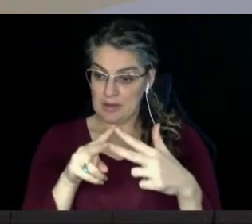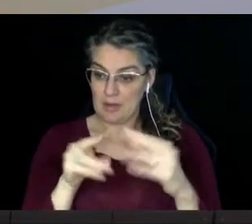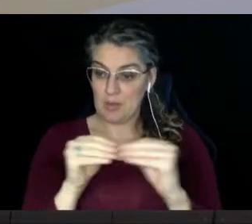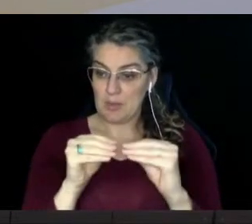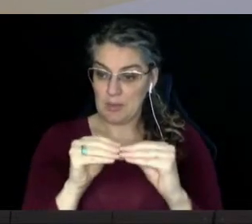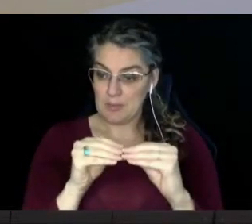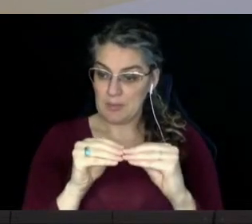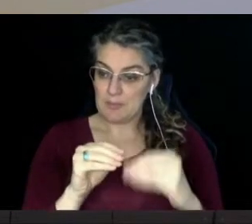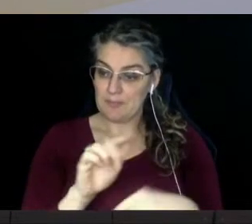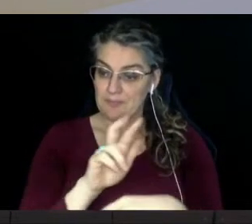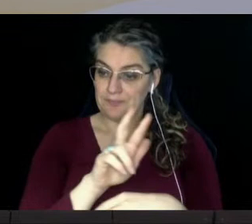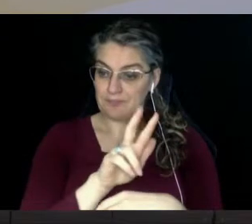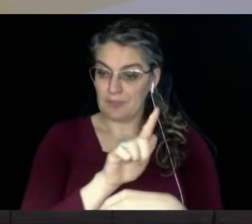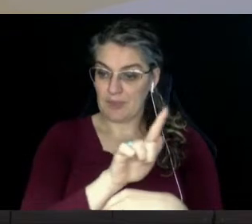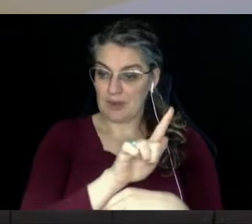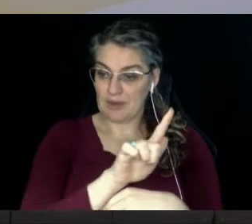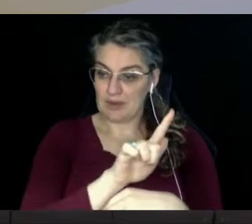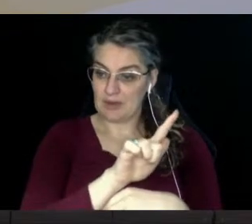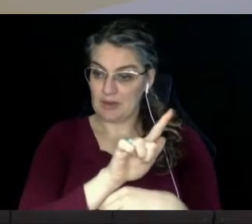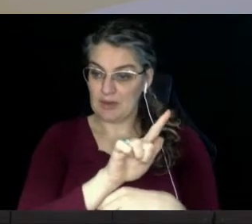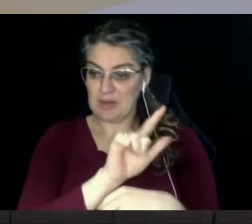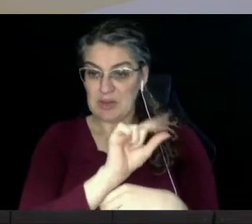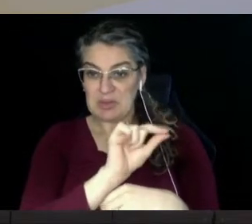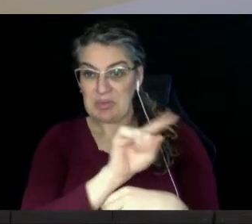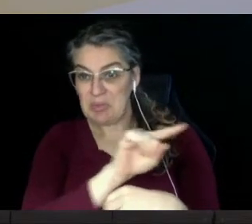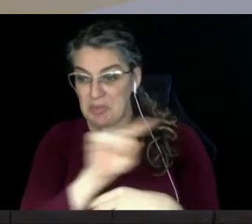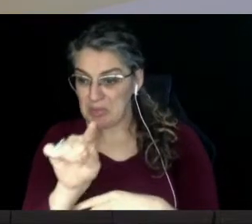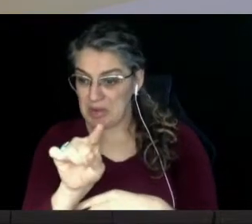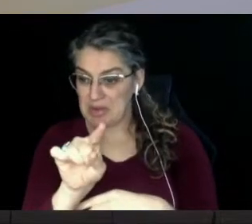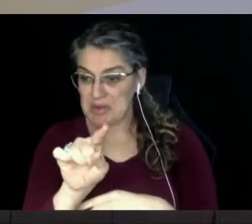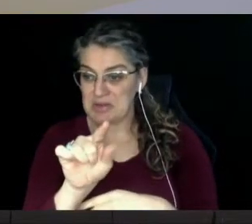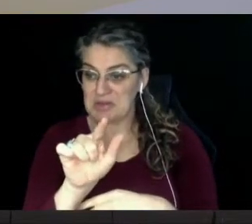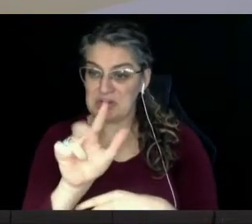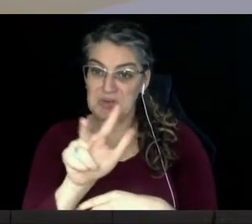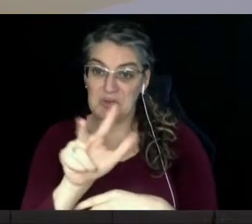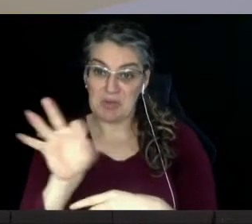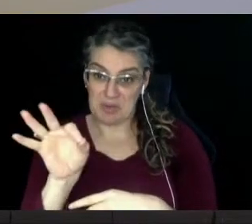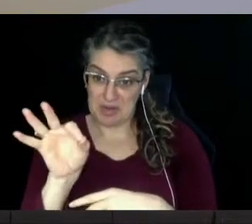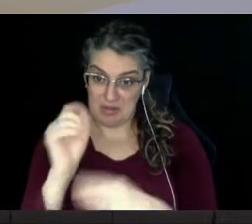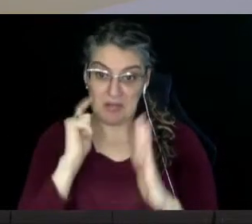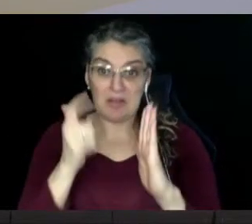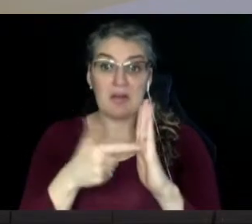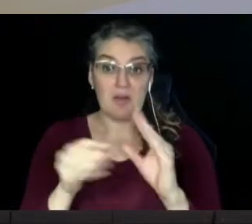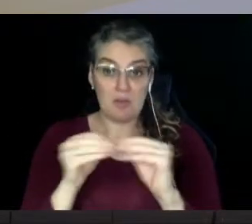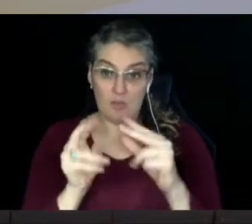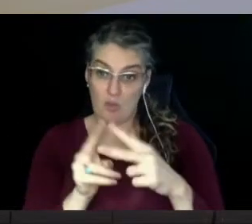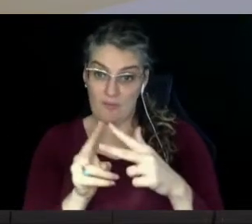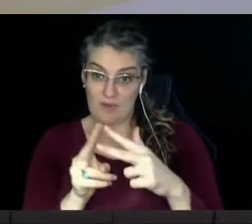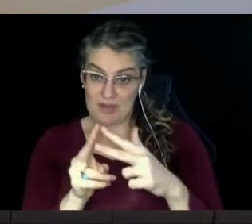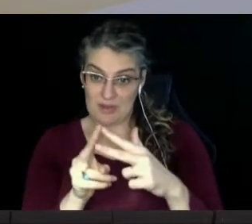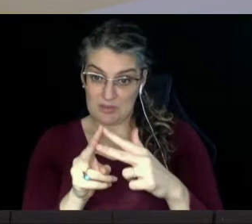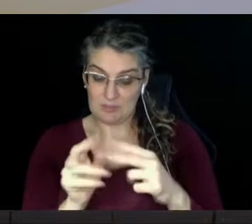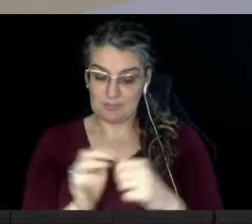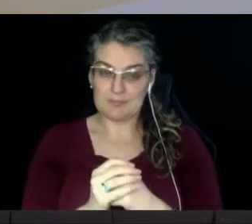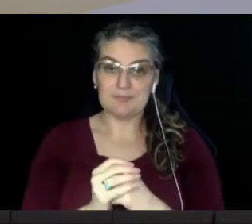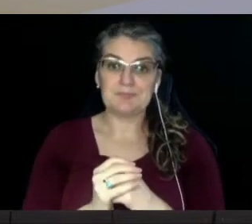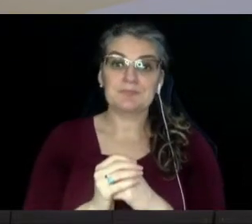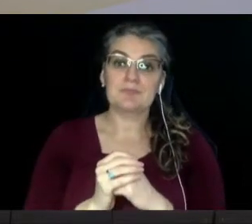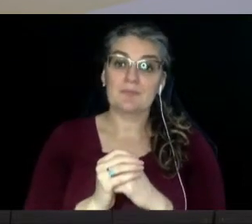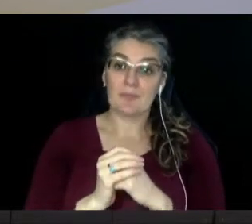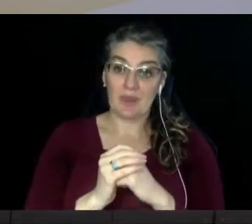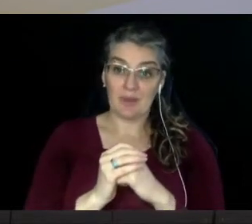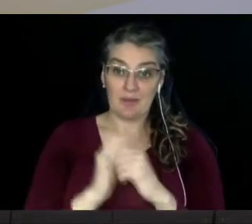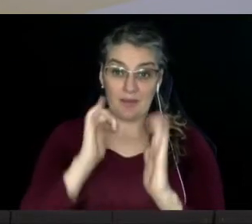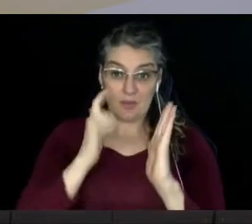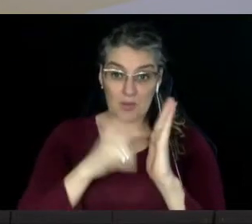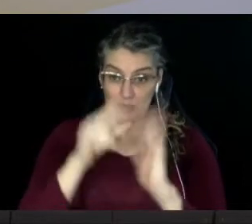Because the variants are causing more severe and critical illness, many provinces are dealing with a worrisome trend of increased